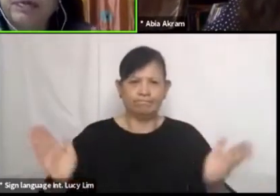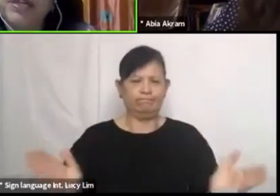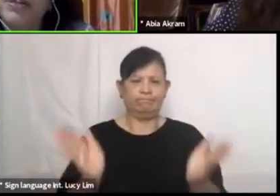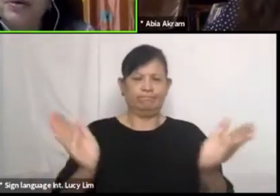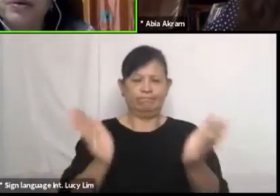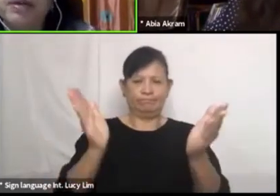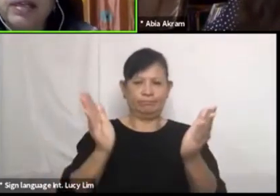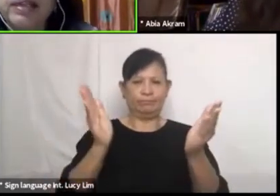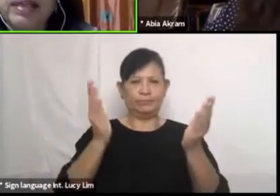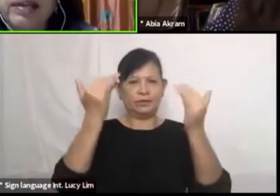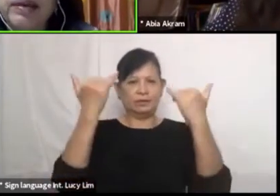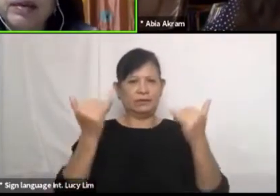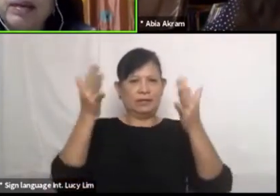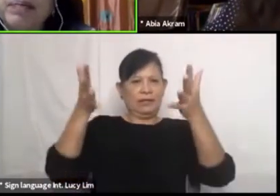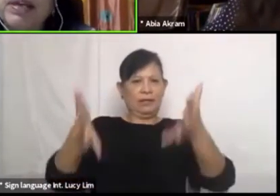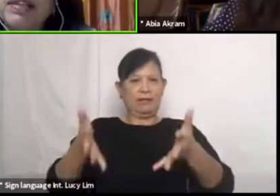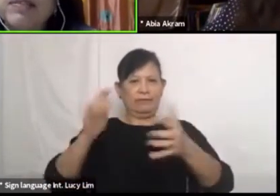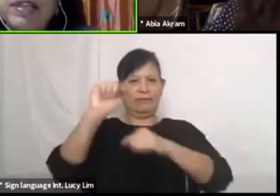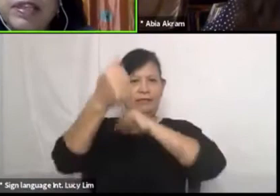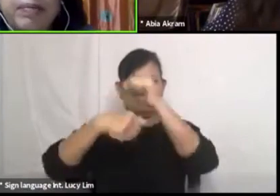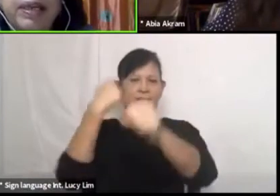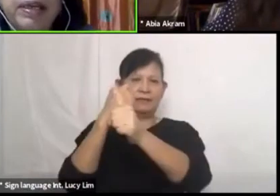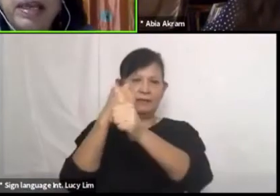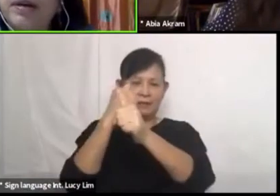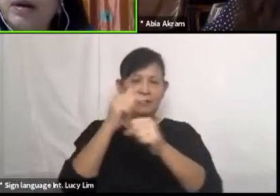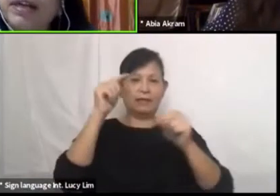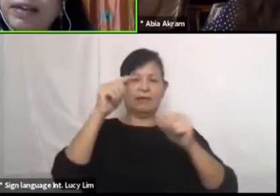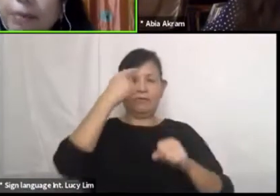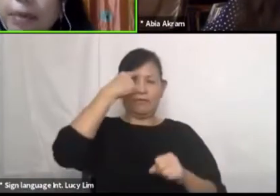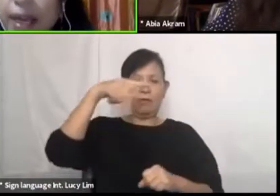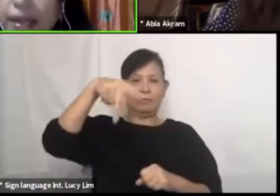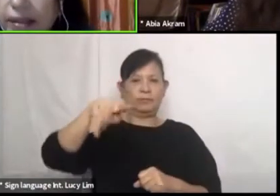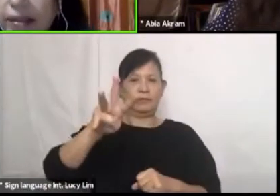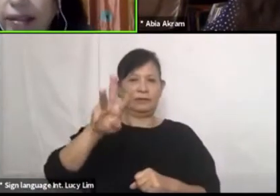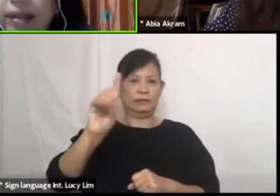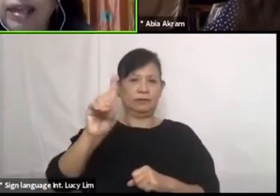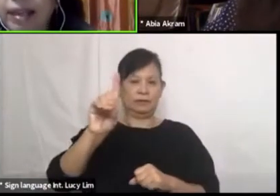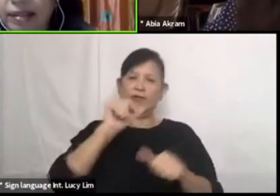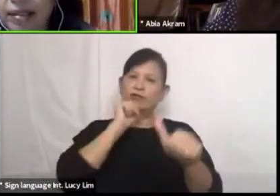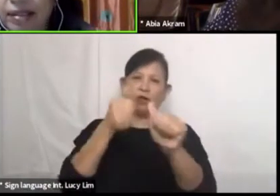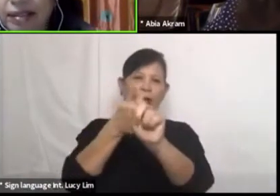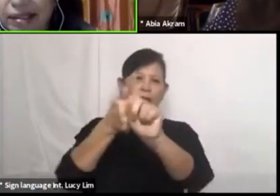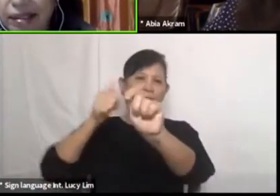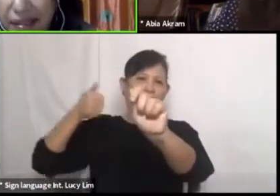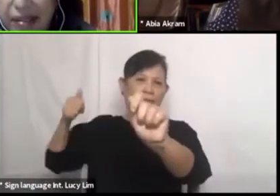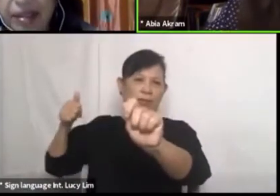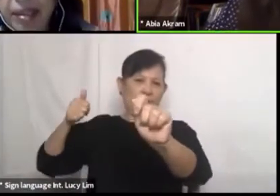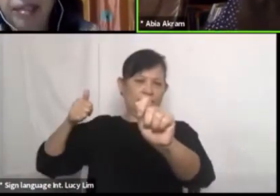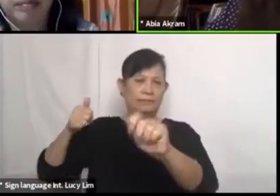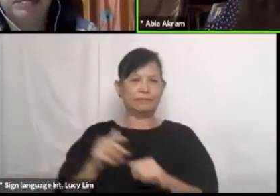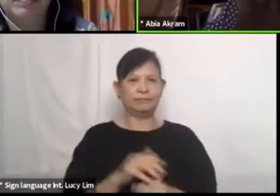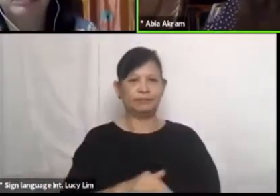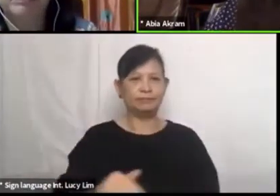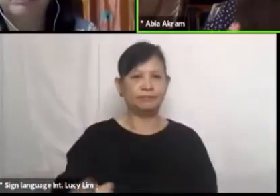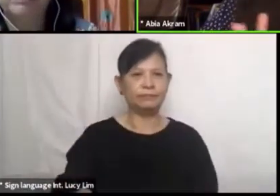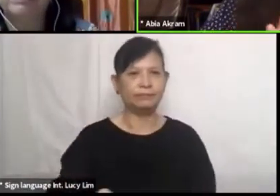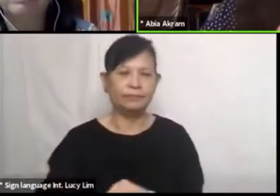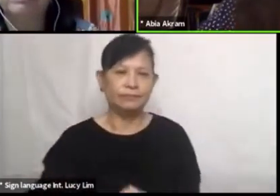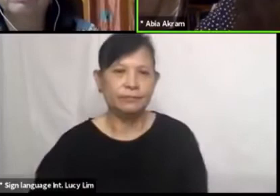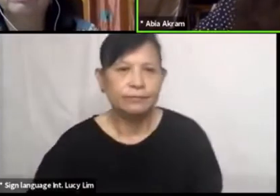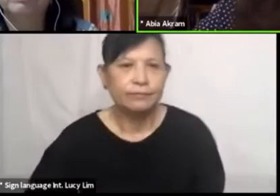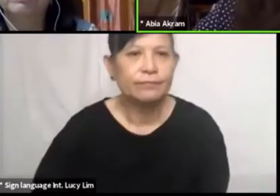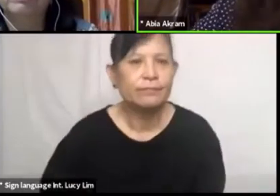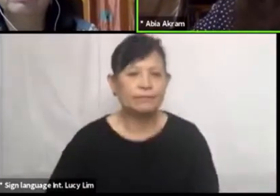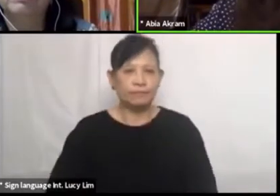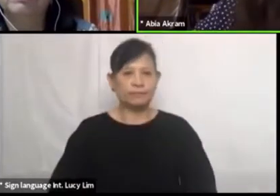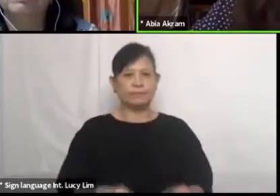left to ensure that persons with disability are not left behind like others. Yeah, that's a